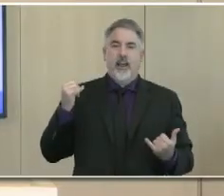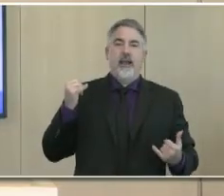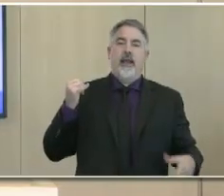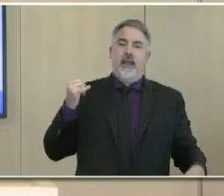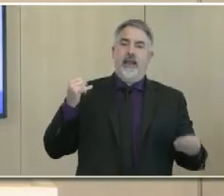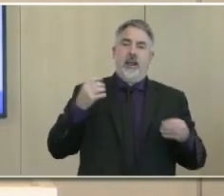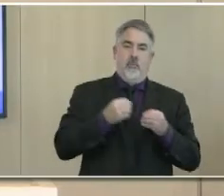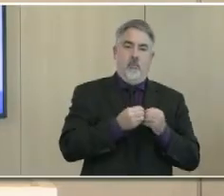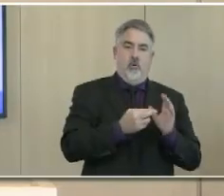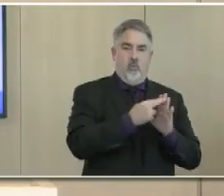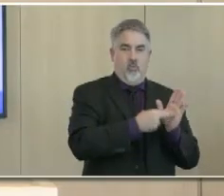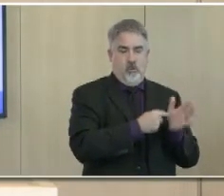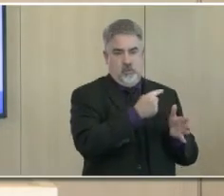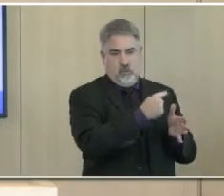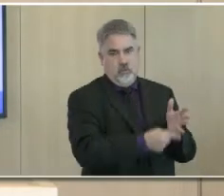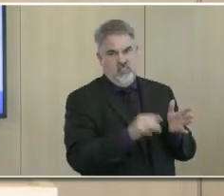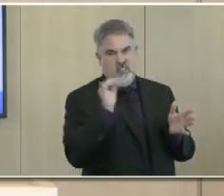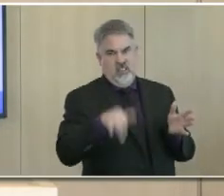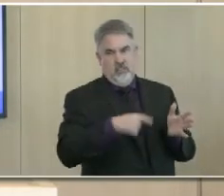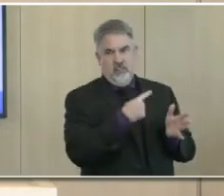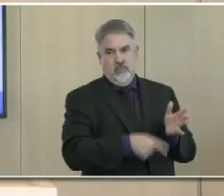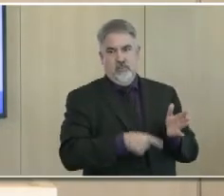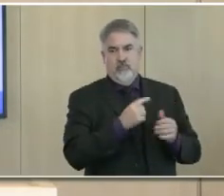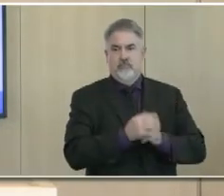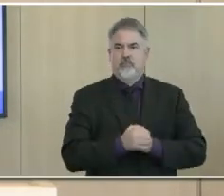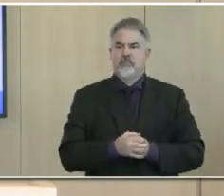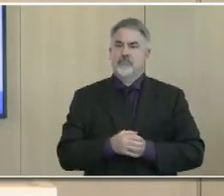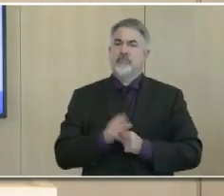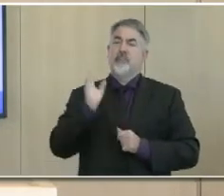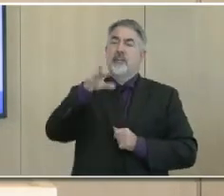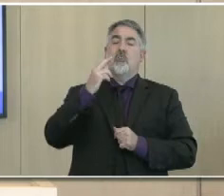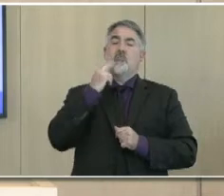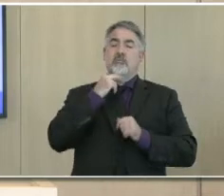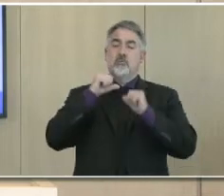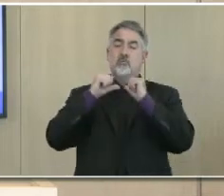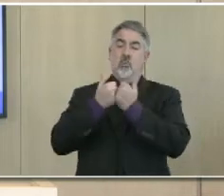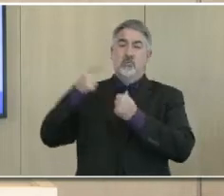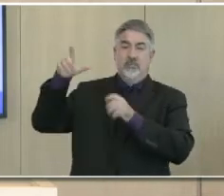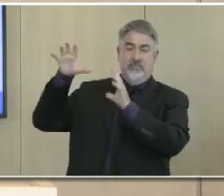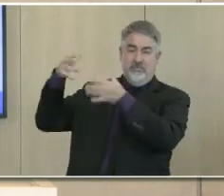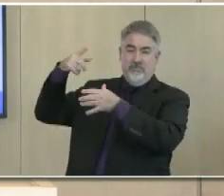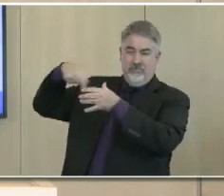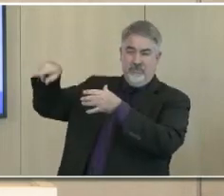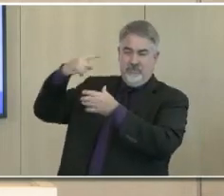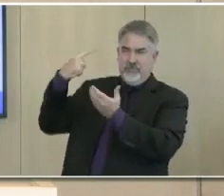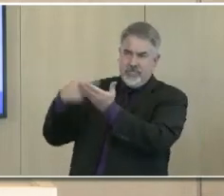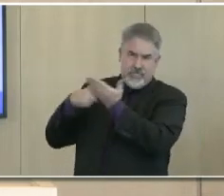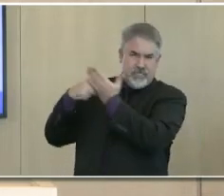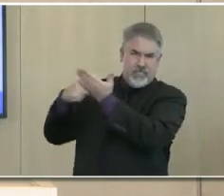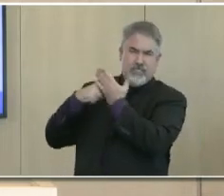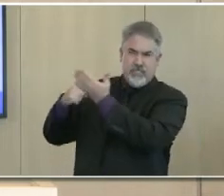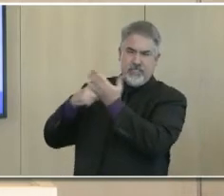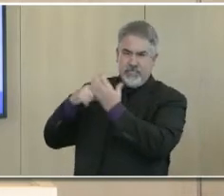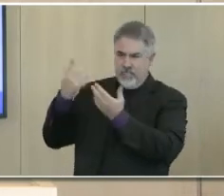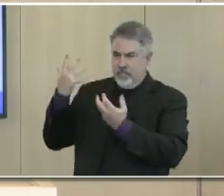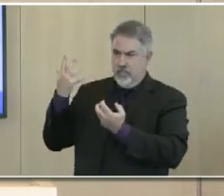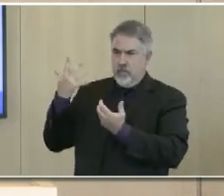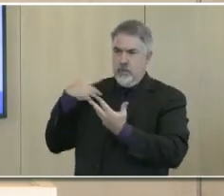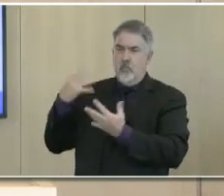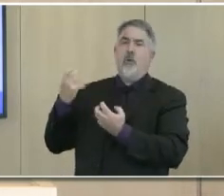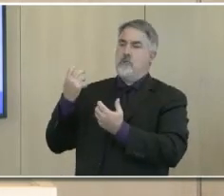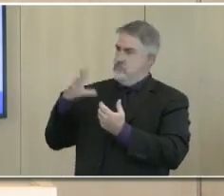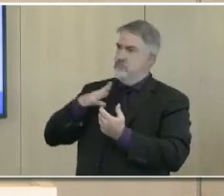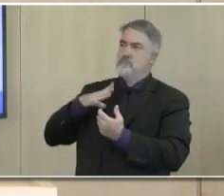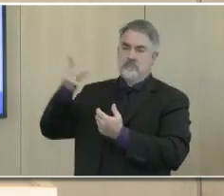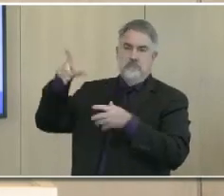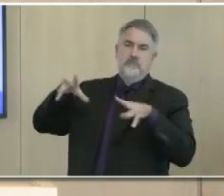going to hear from Jeff in a minute. The Restaurant Association reached out to us and said, we would like to be included in this order. We want the public to